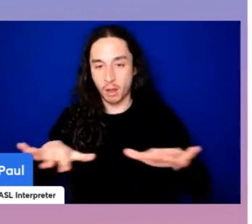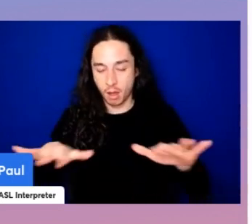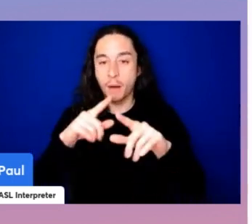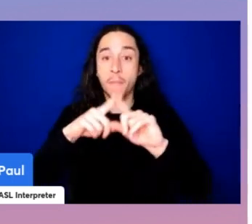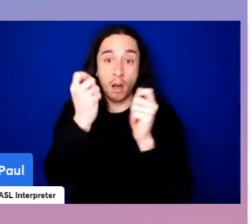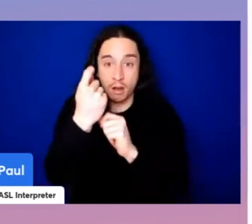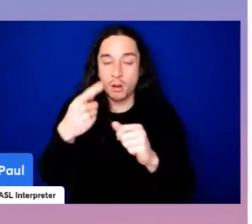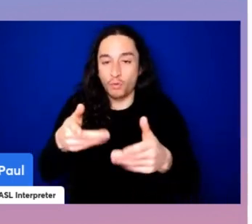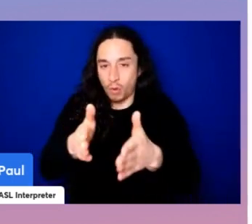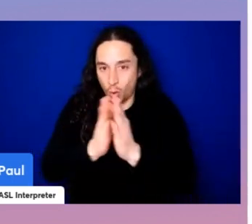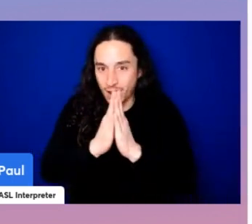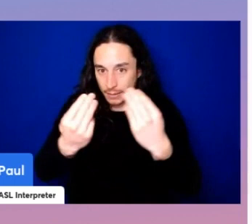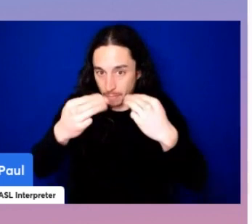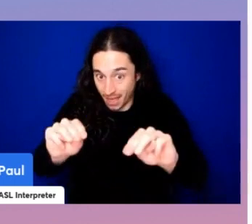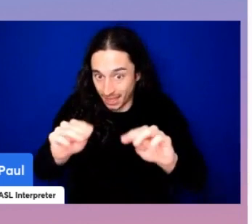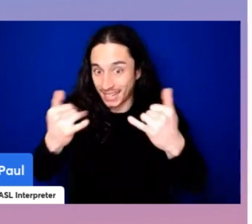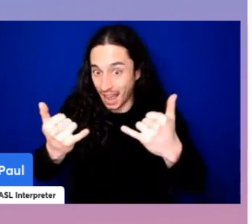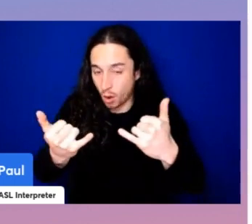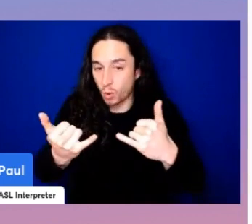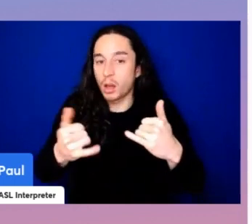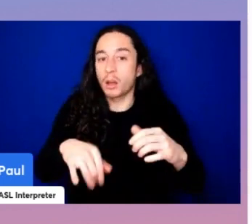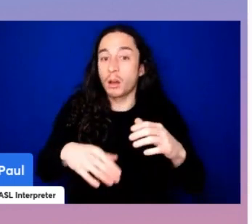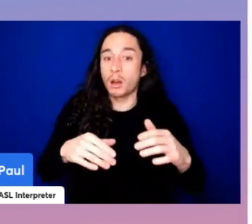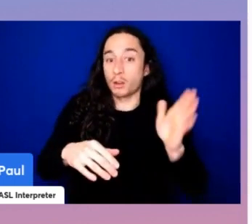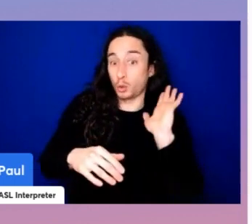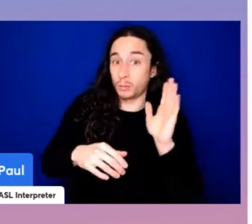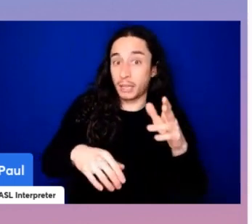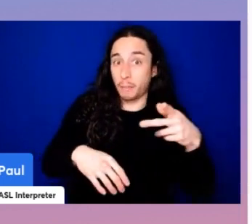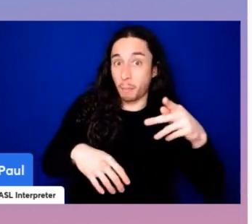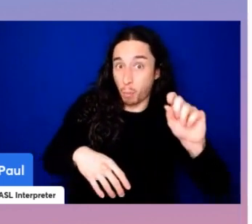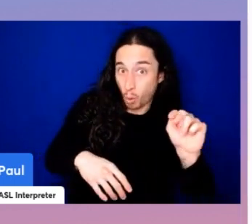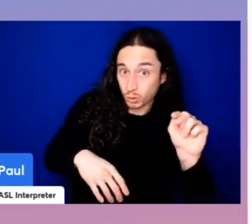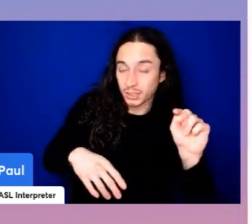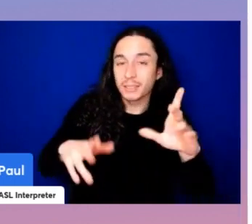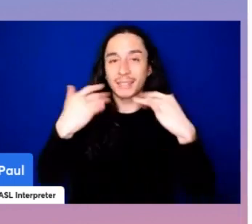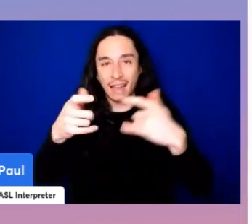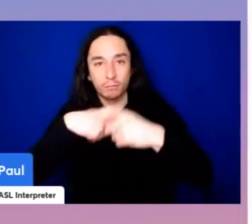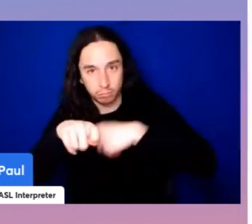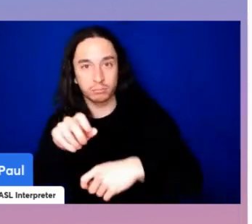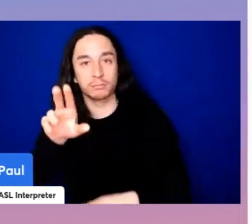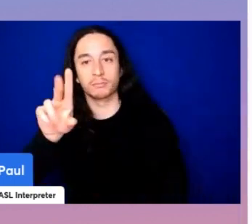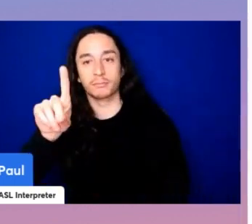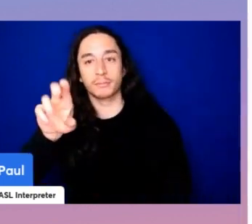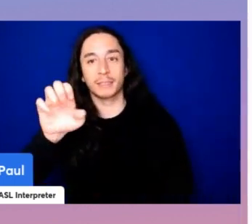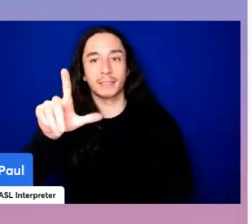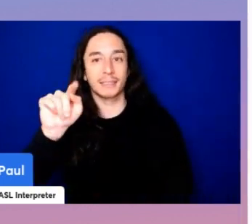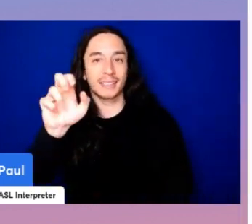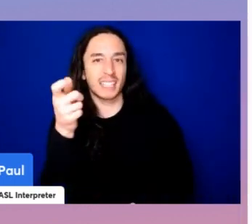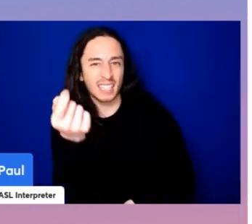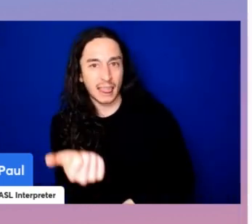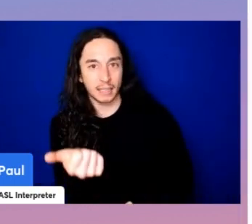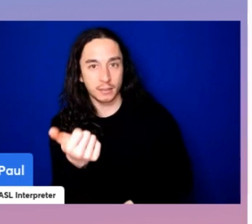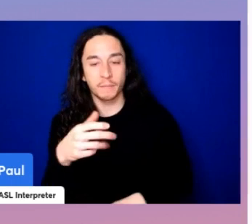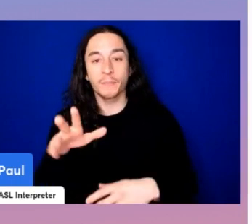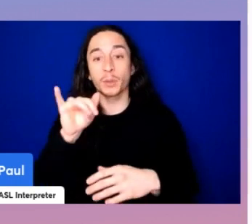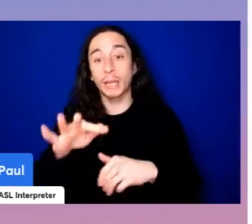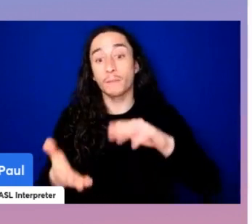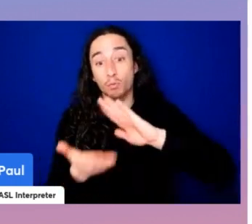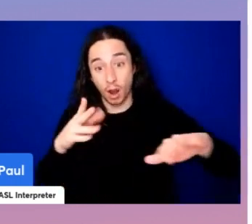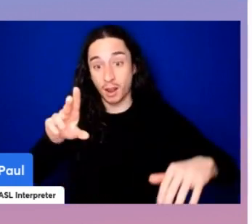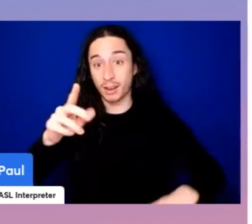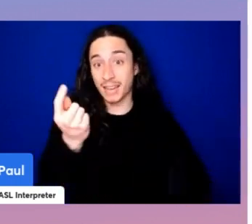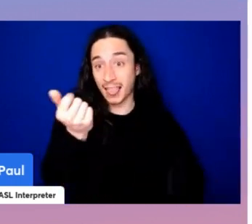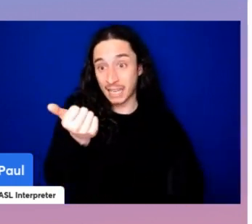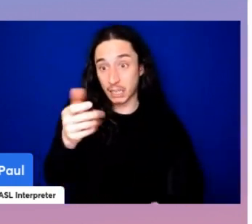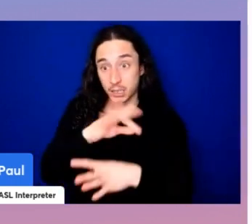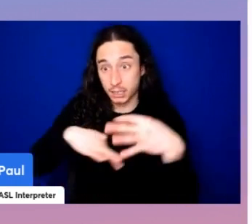method in this case is delete instead of post. So if you run the delete instead,